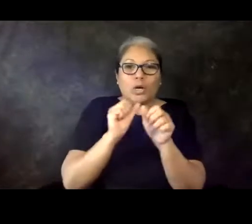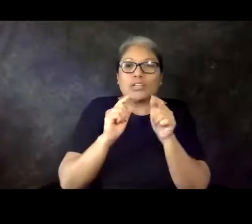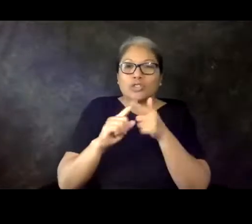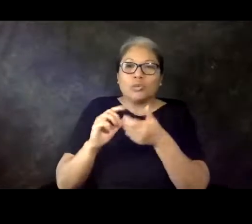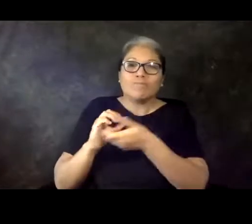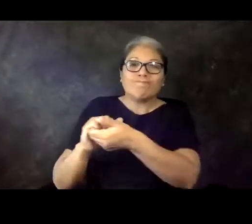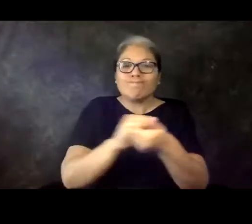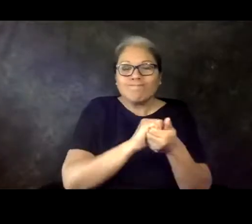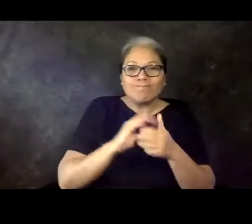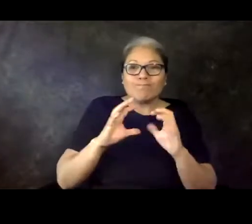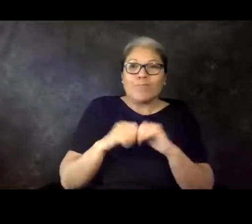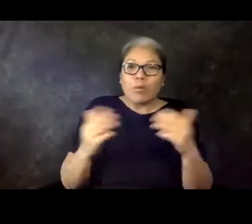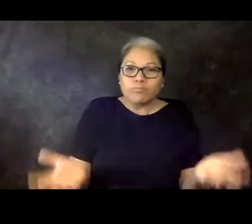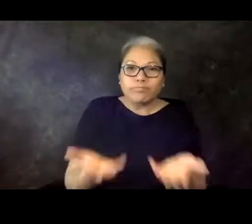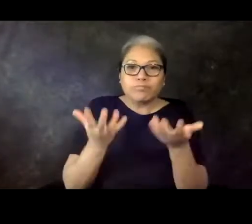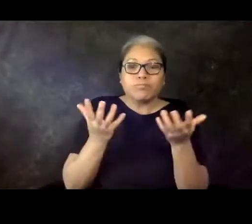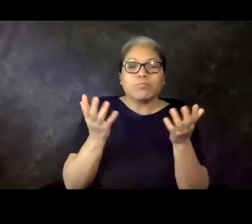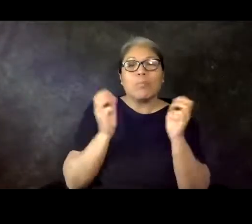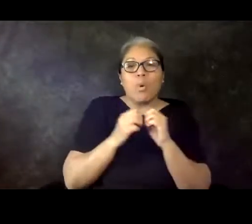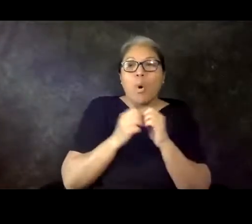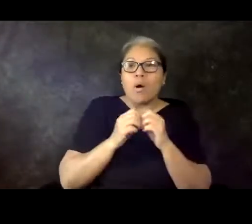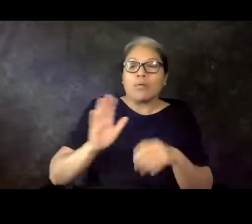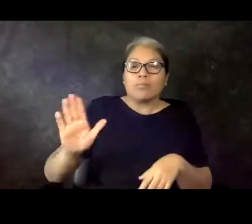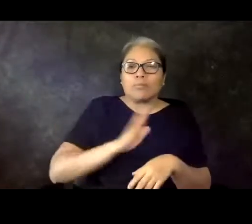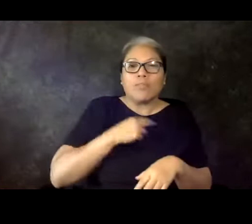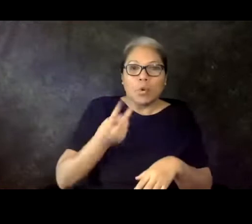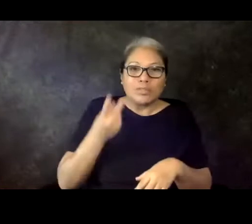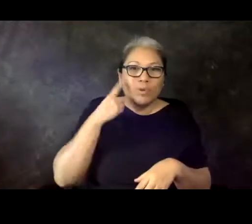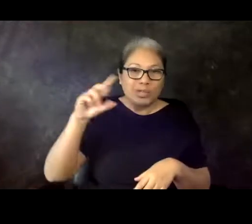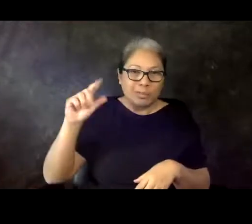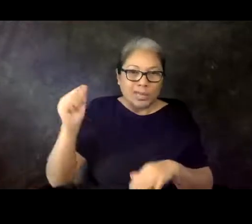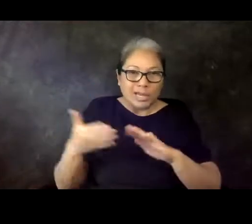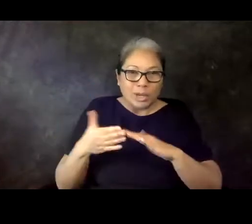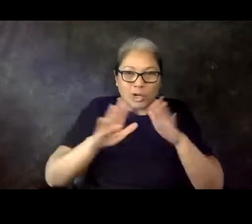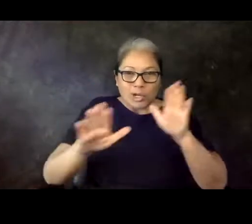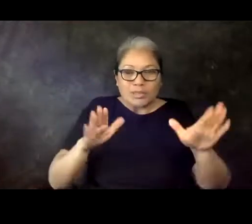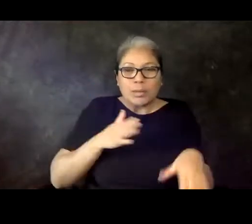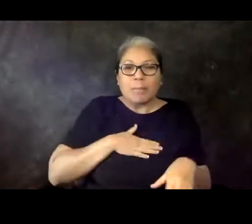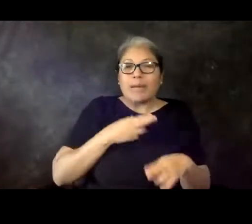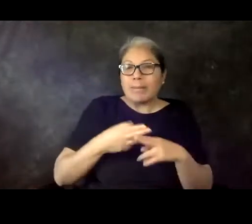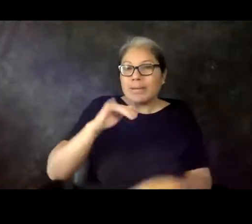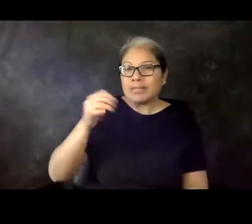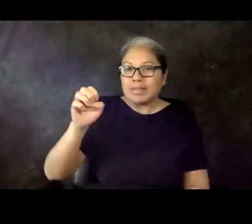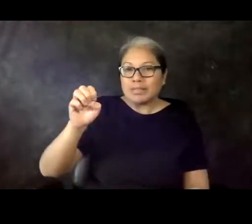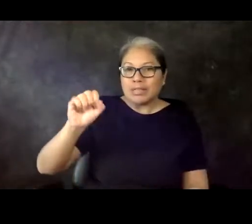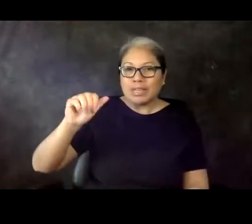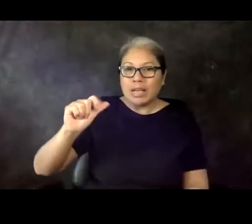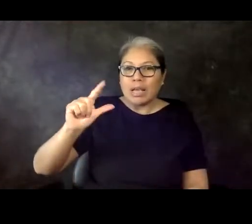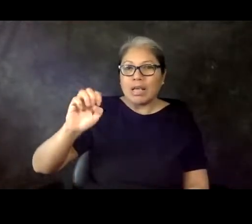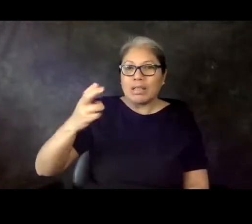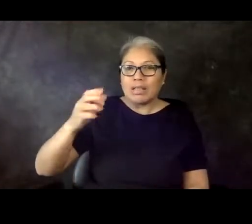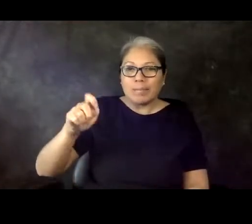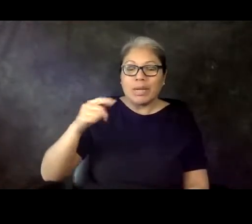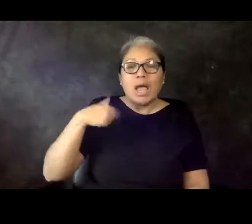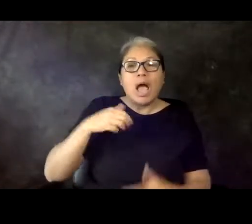disability communities. So I want to introduce myself. I am Jessica Lehman. I lead the Organizers